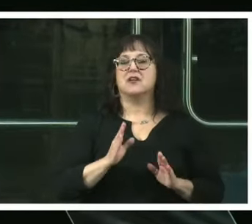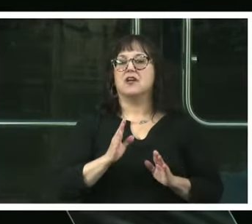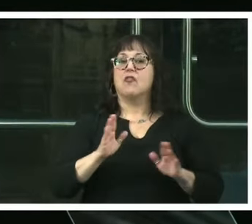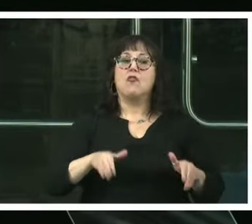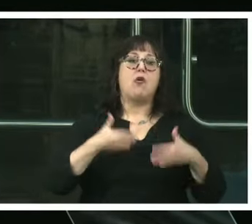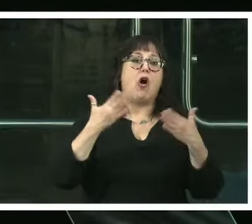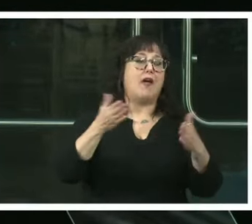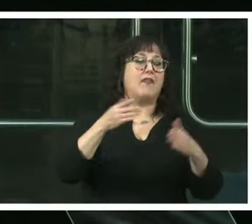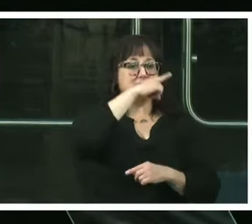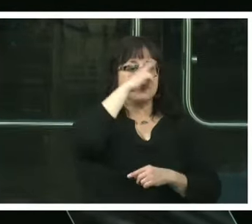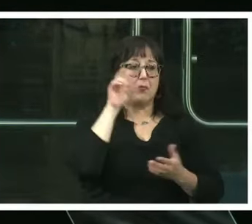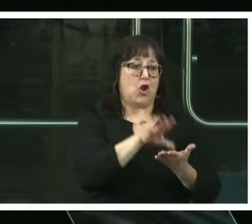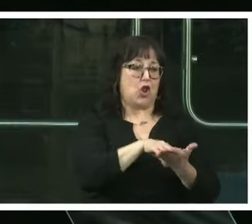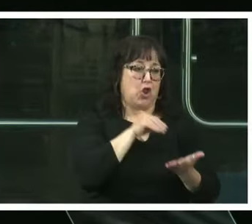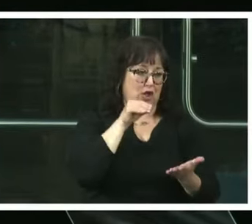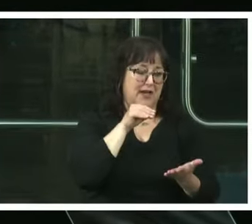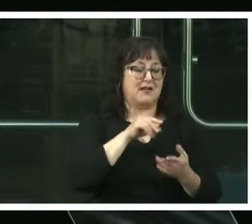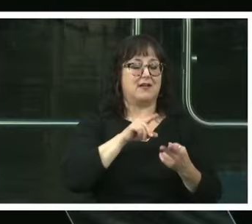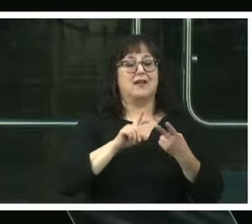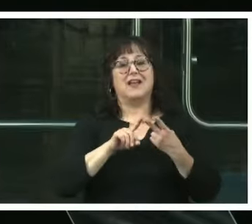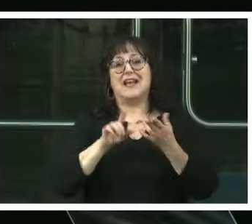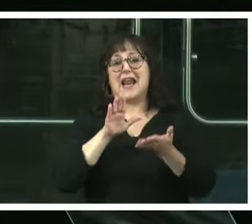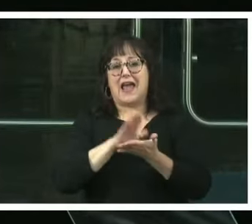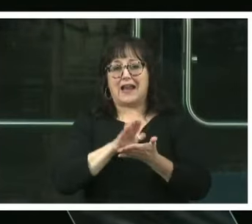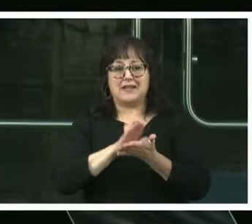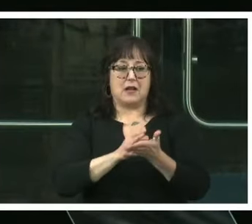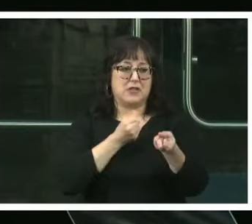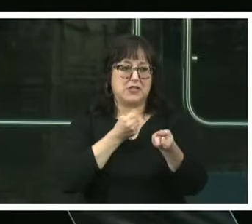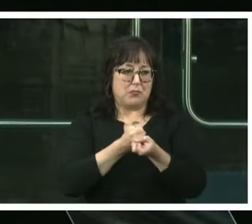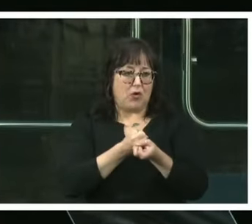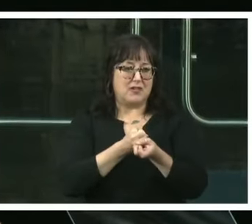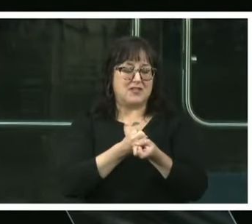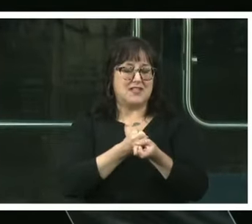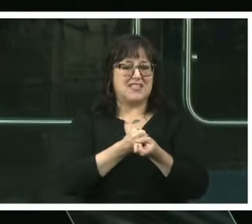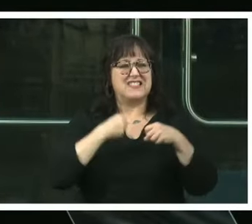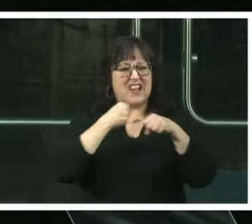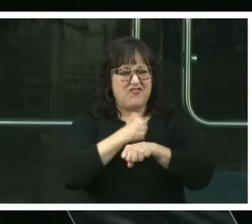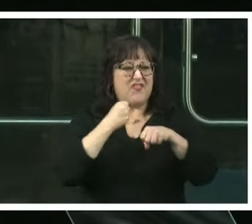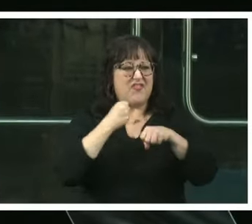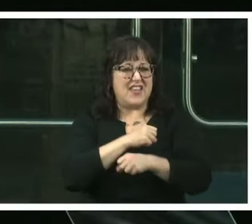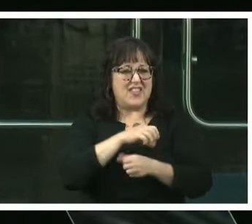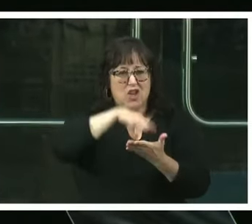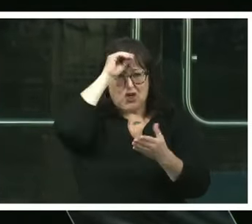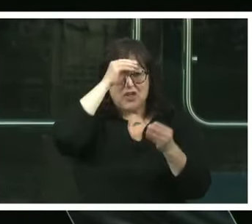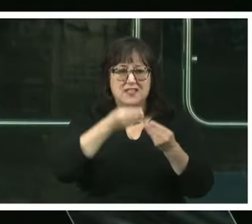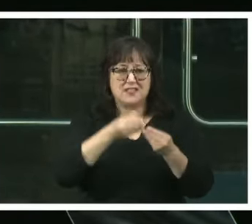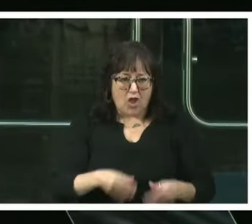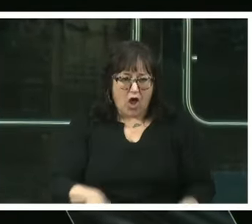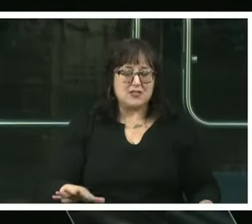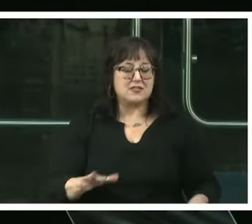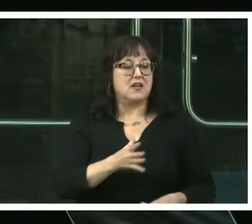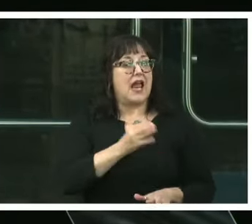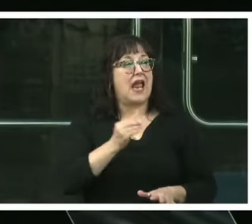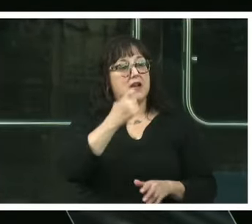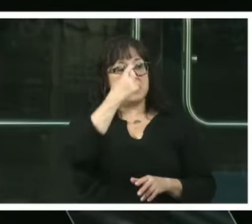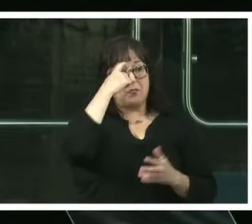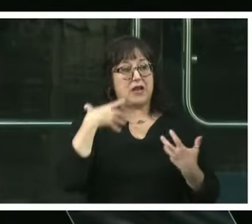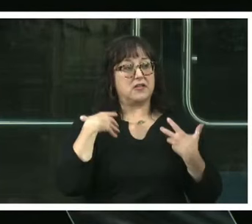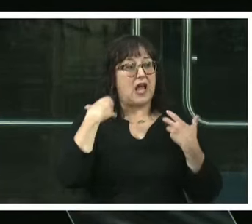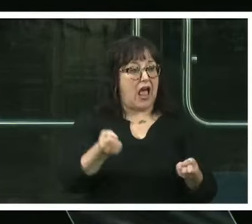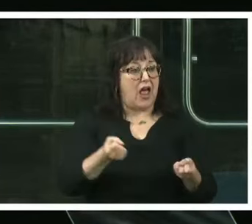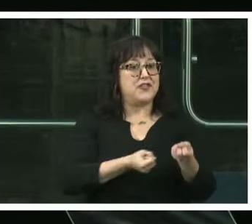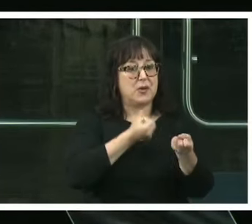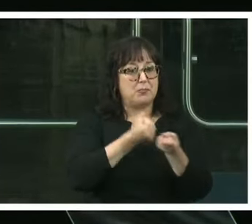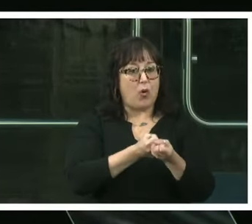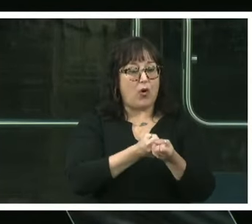opportunities, academic support to combat the learning loss, mental health support, and paid internships for our